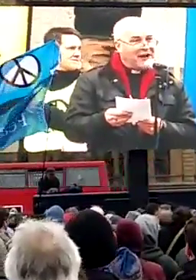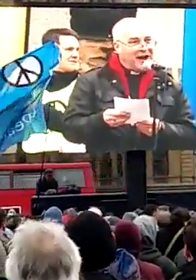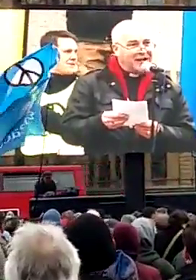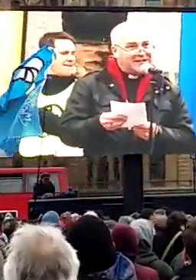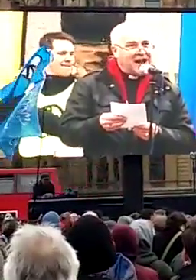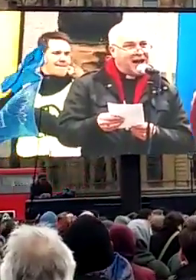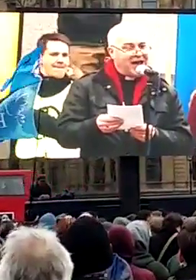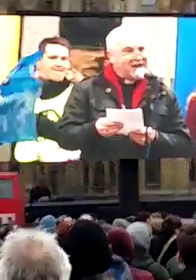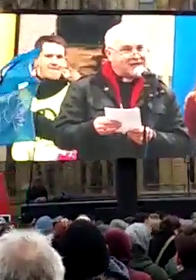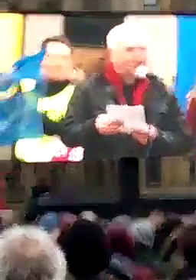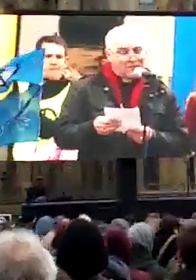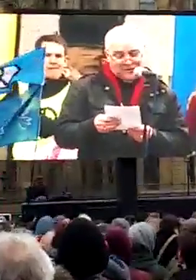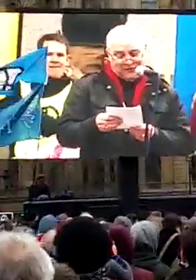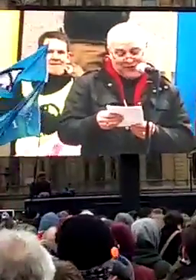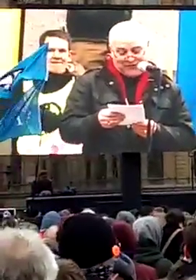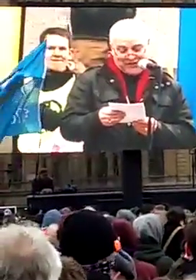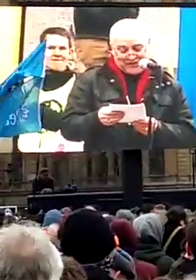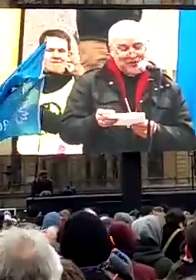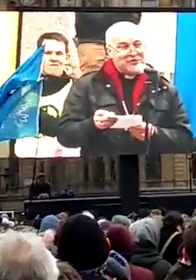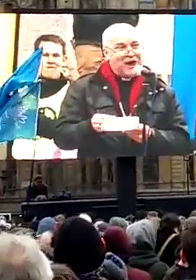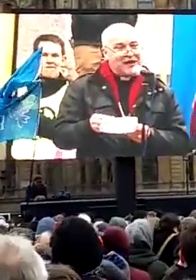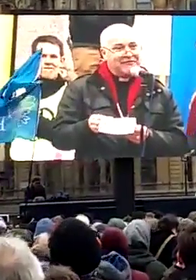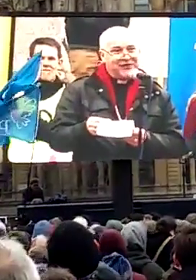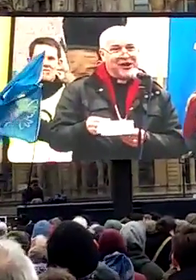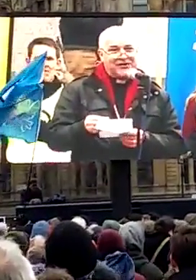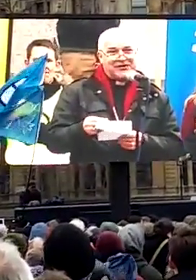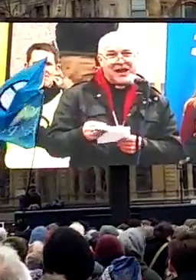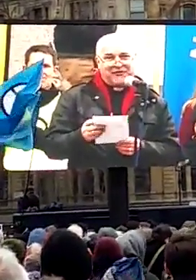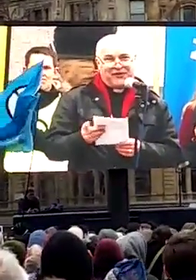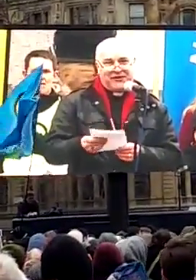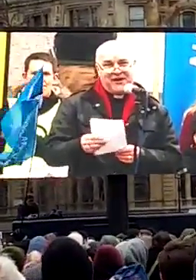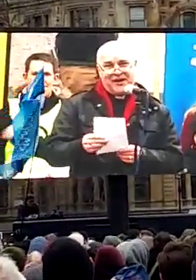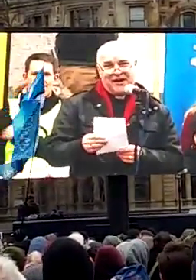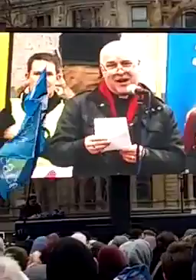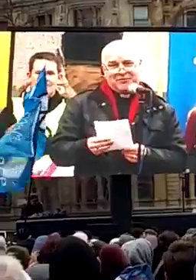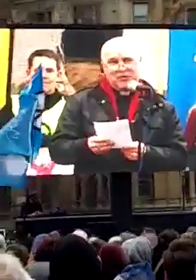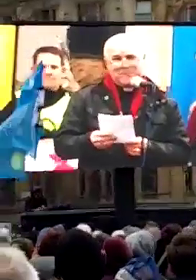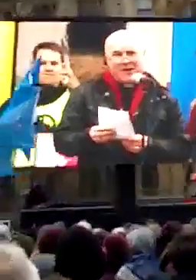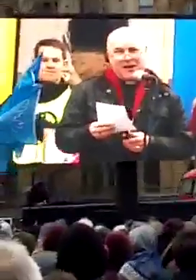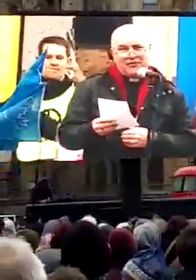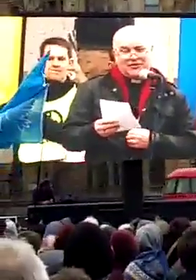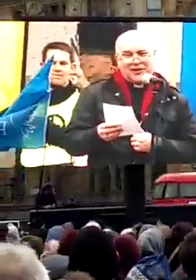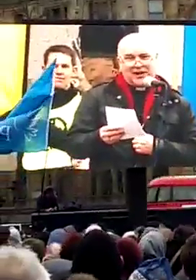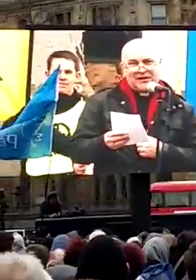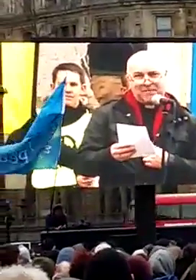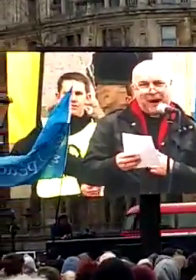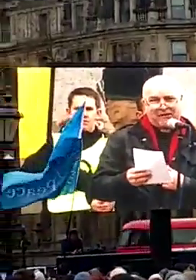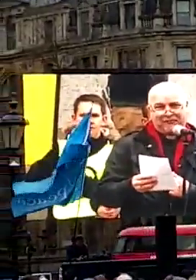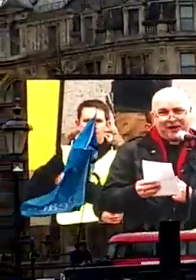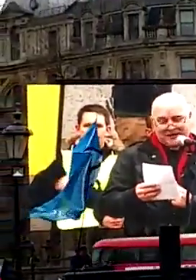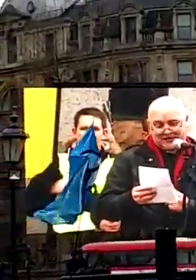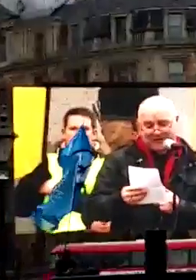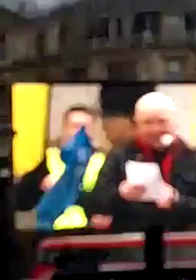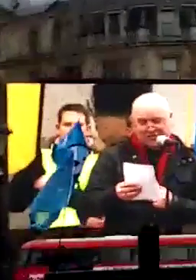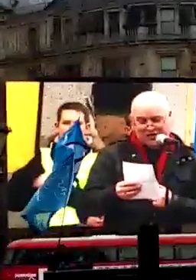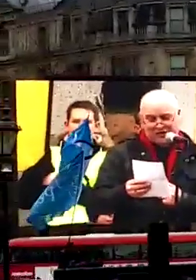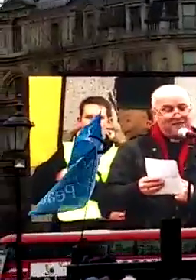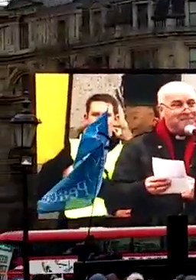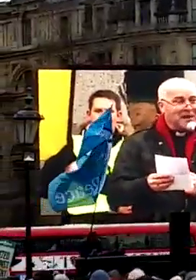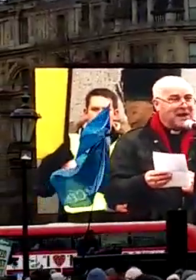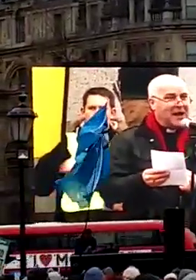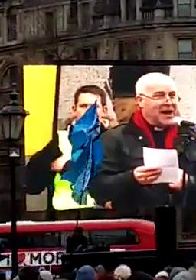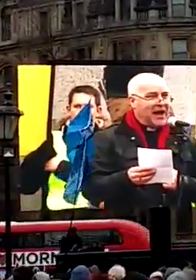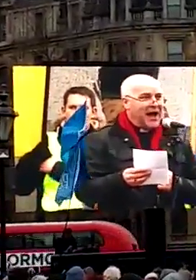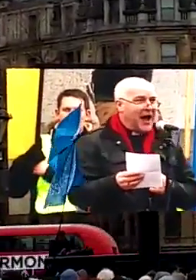the prophet Isaiah chapter 52 and verse 7, and I'm doing my own slightly paraphrased